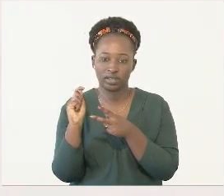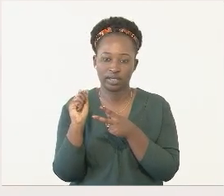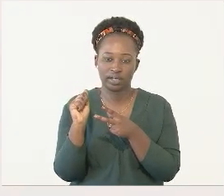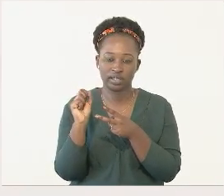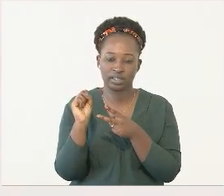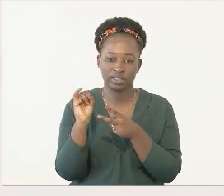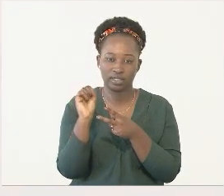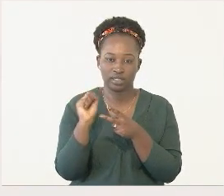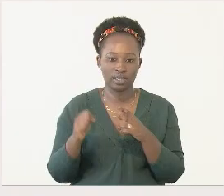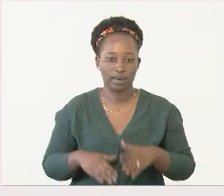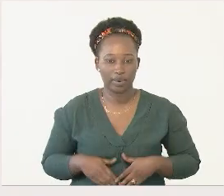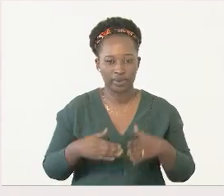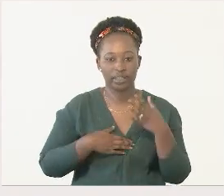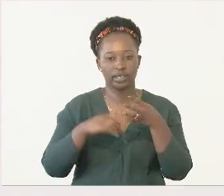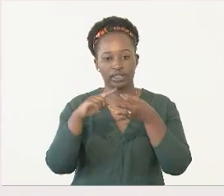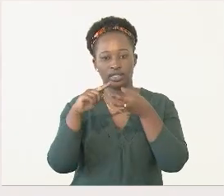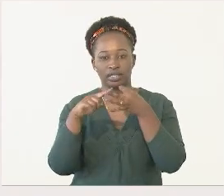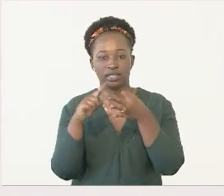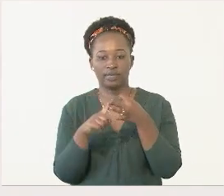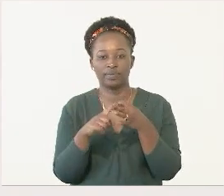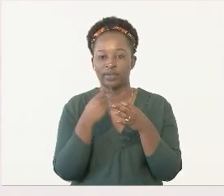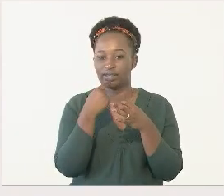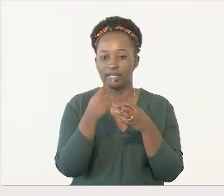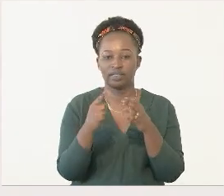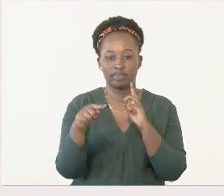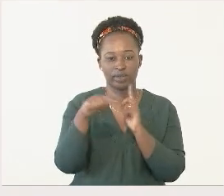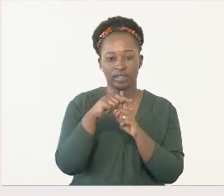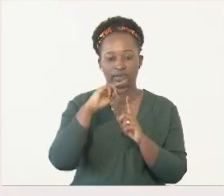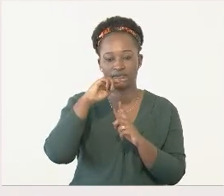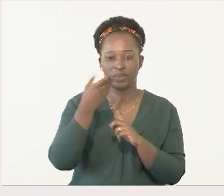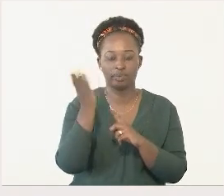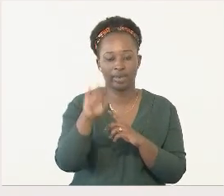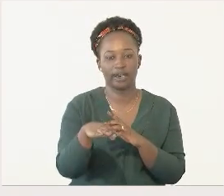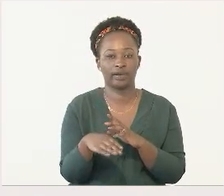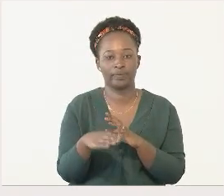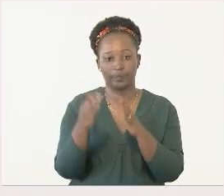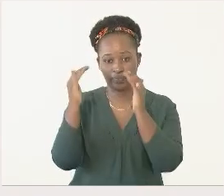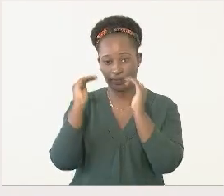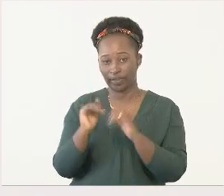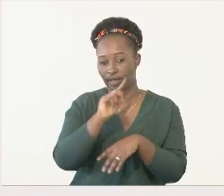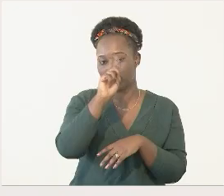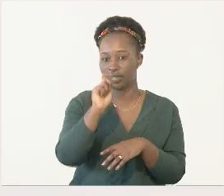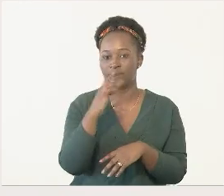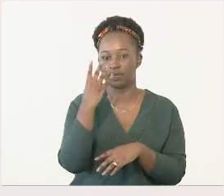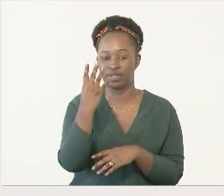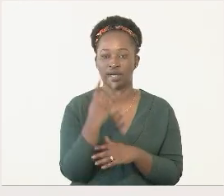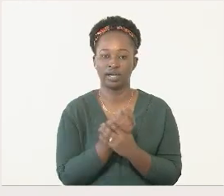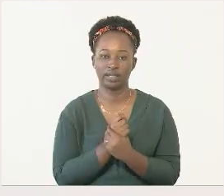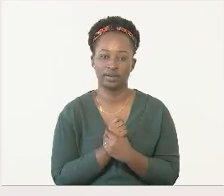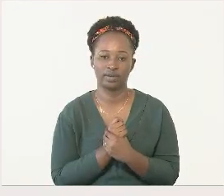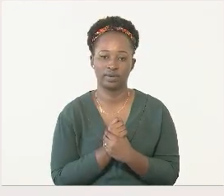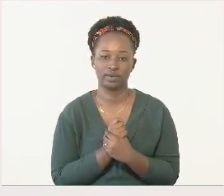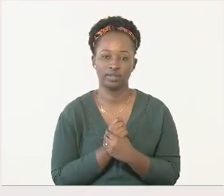to the direct control of the cell activity. Then we have another number, which is